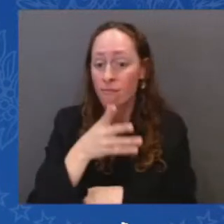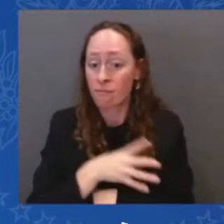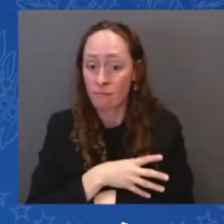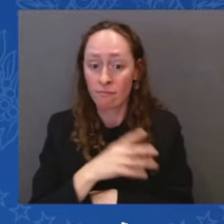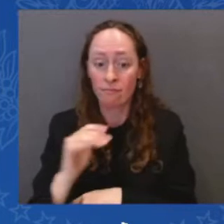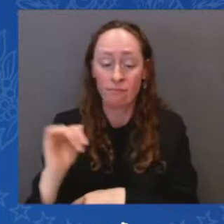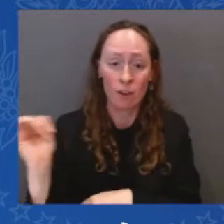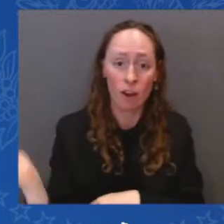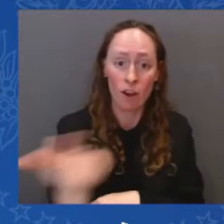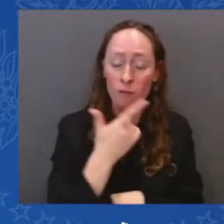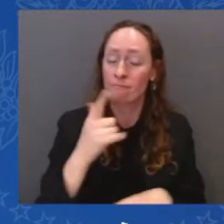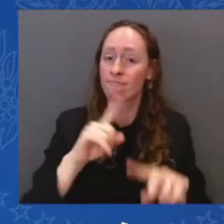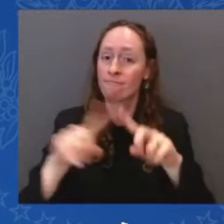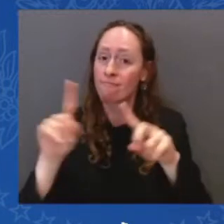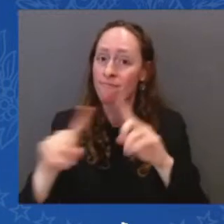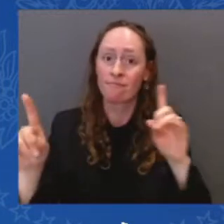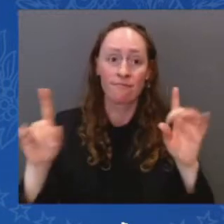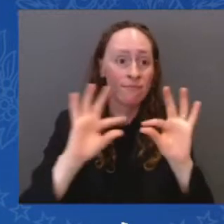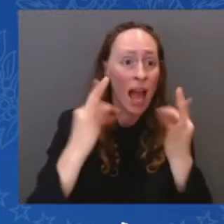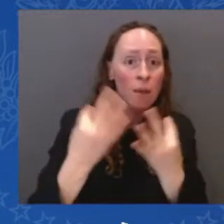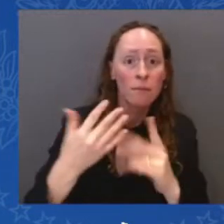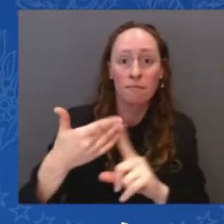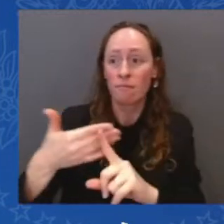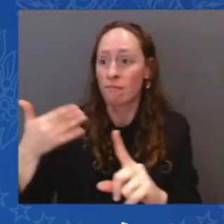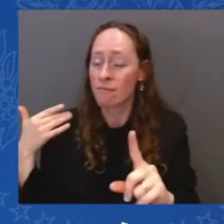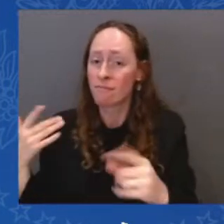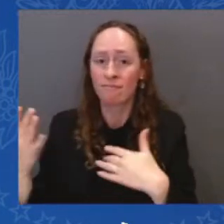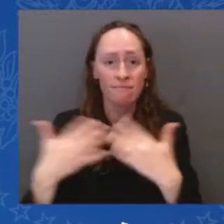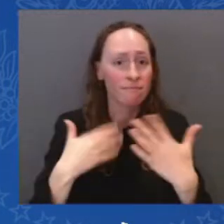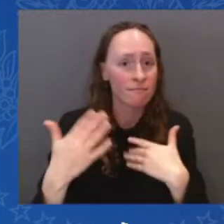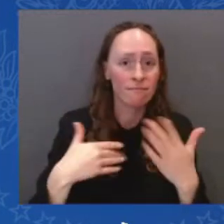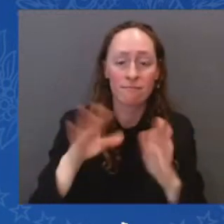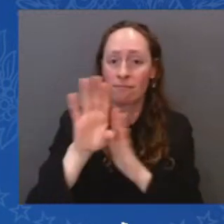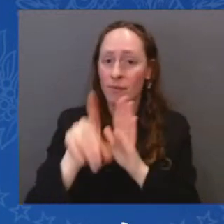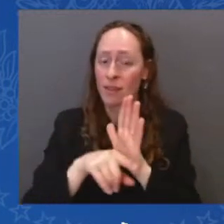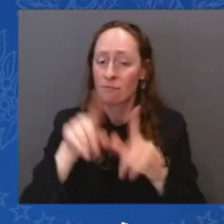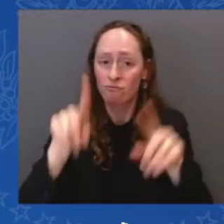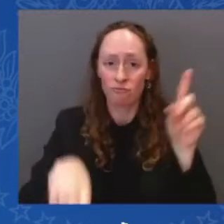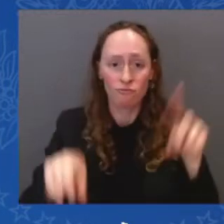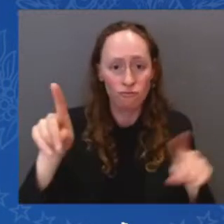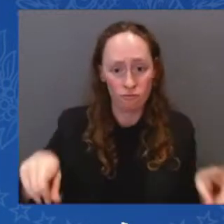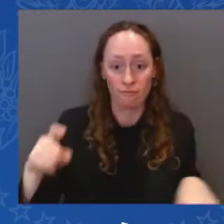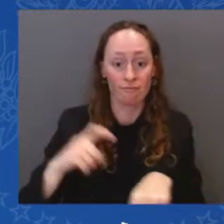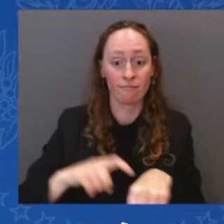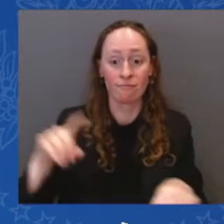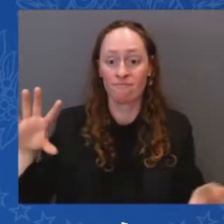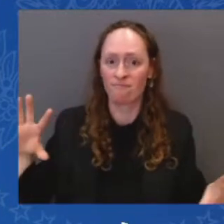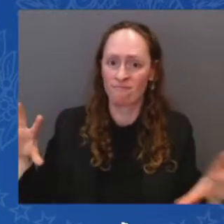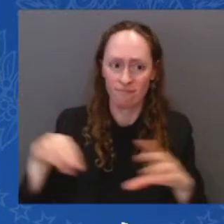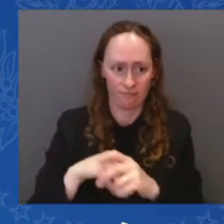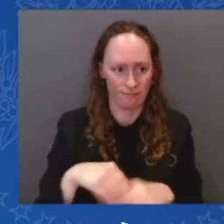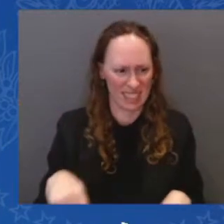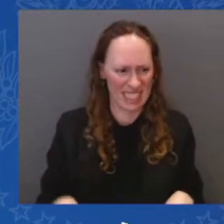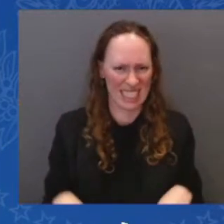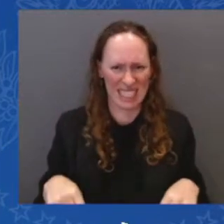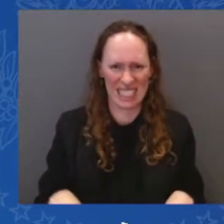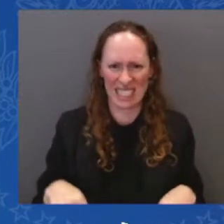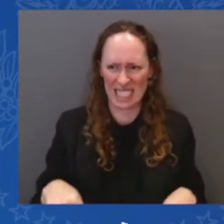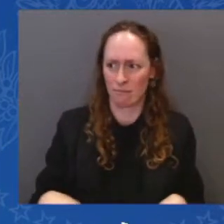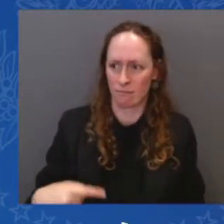greatest fighting force in the history of the world. And that's not hyperbole. You're the greatest fighting force in the history of the